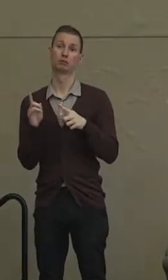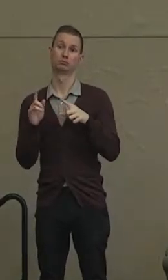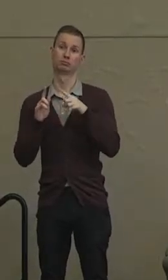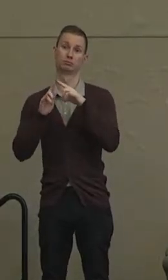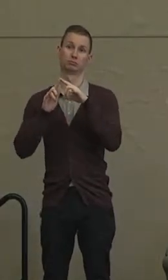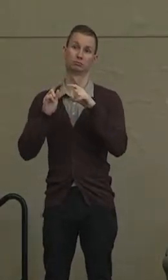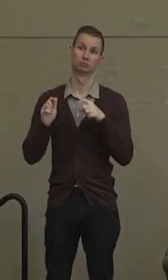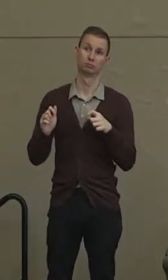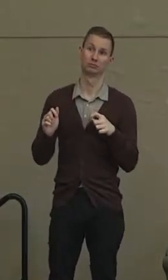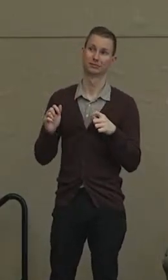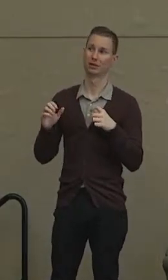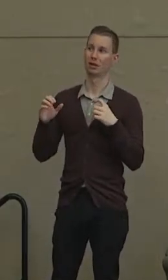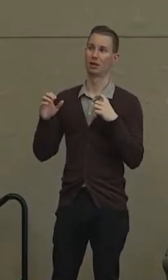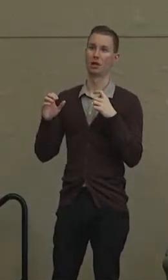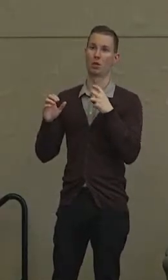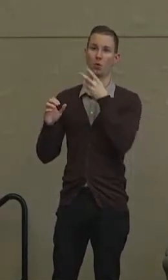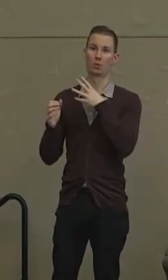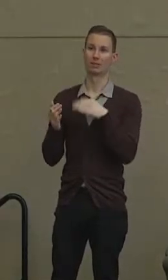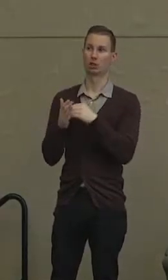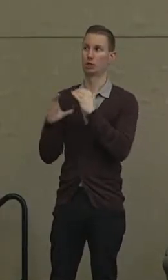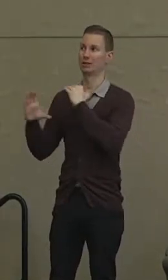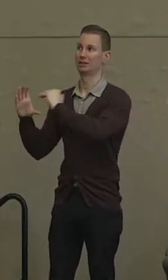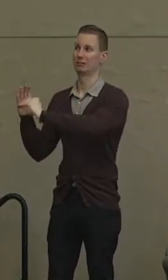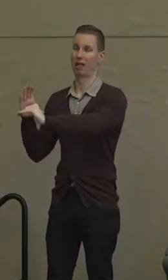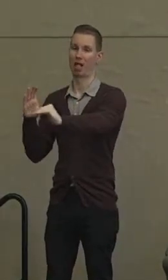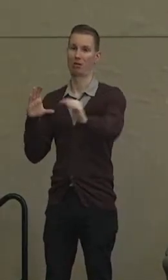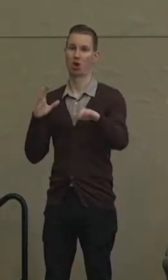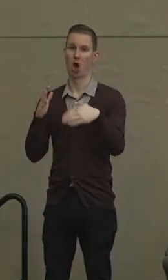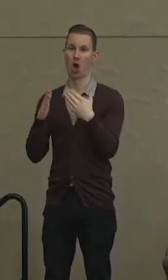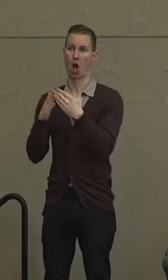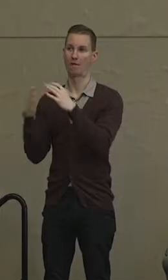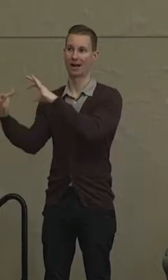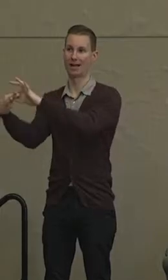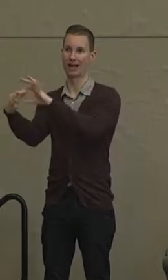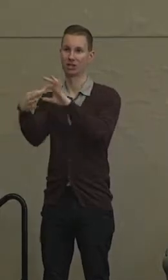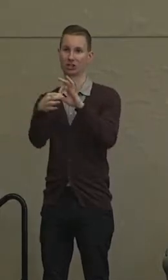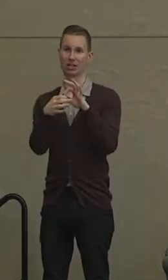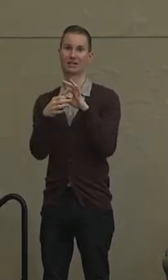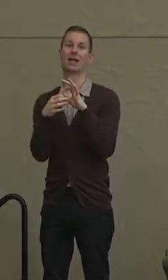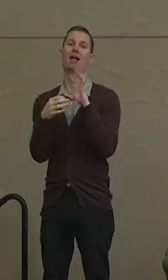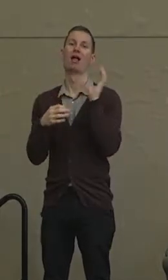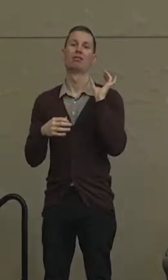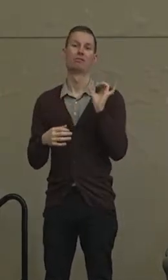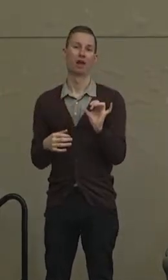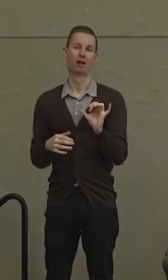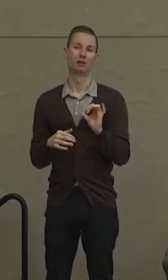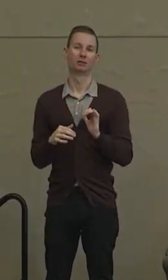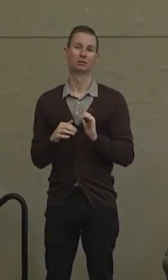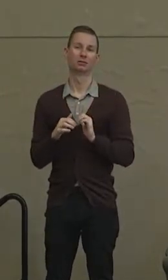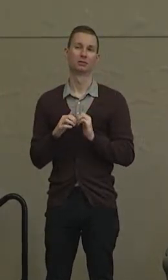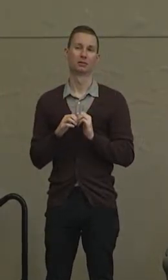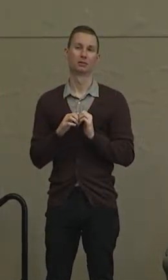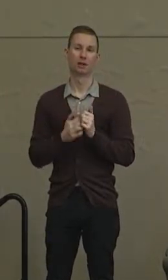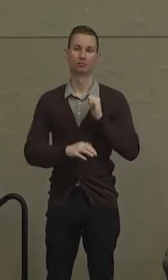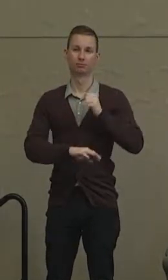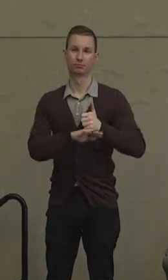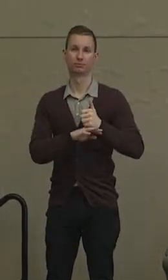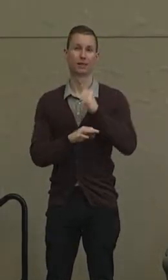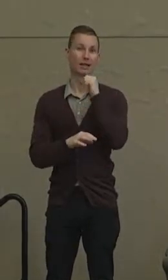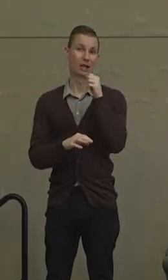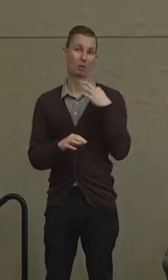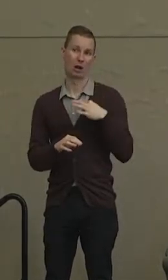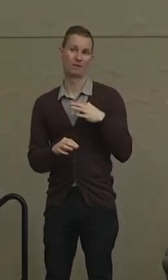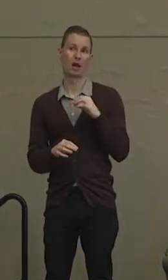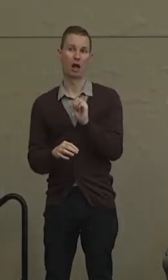then emailed all her colleagues about our source performance, and then that's how we started our nonprofit, A Long Walk Home. And